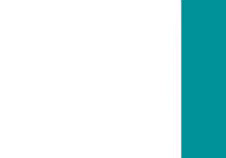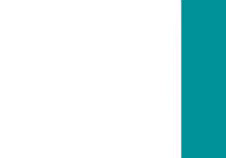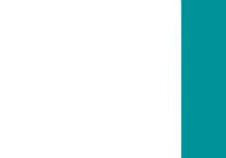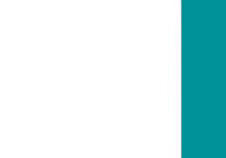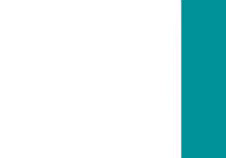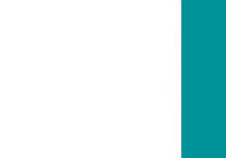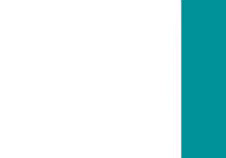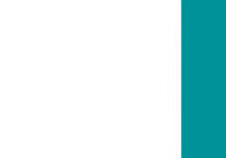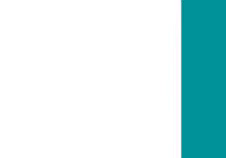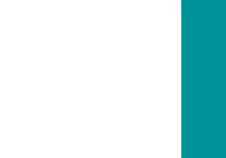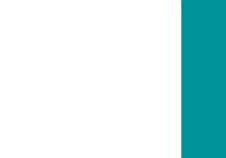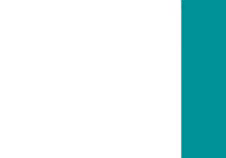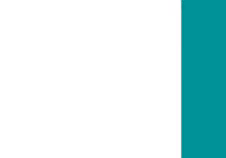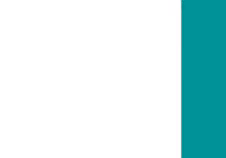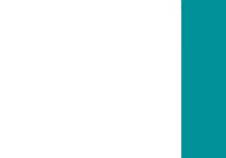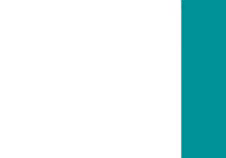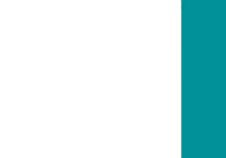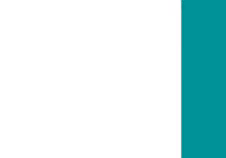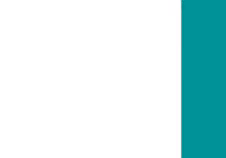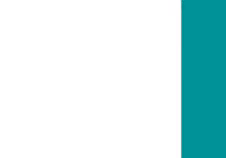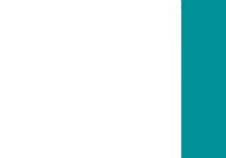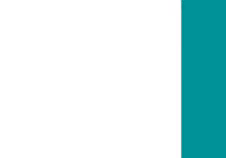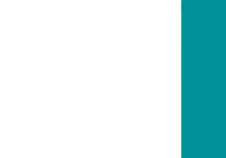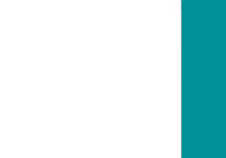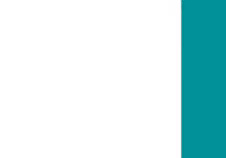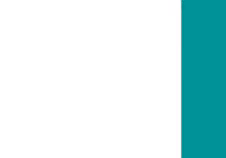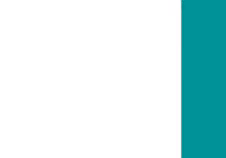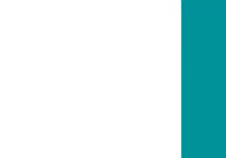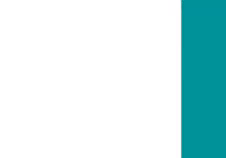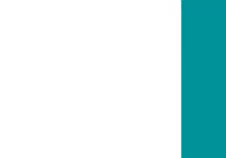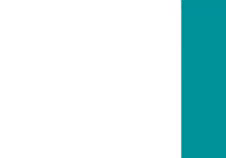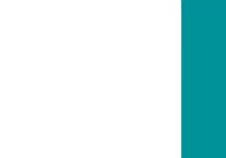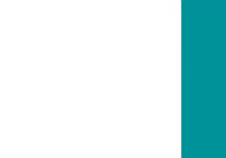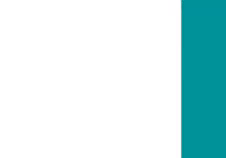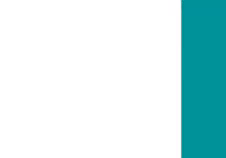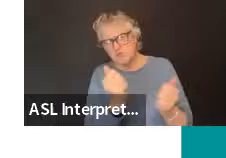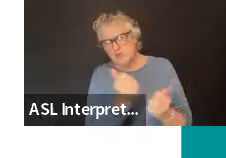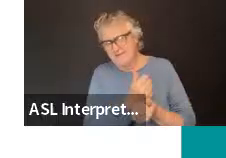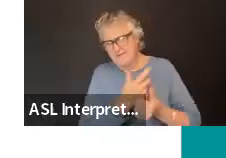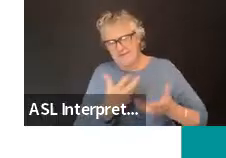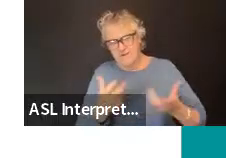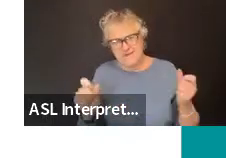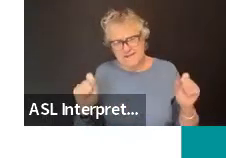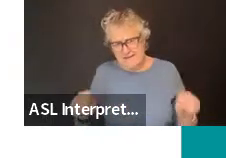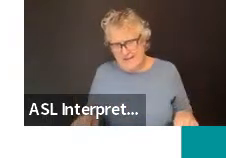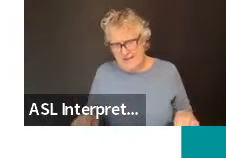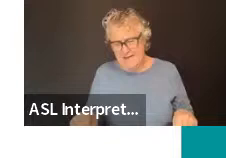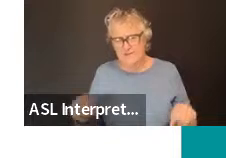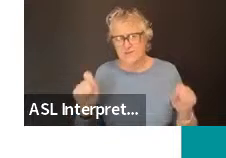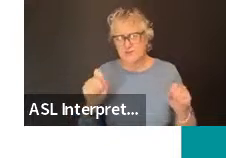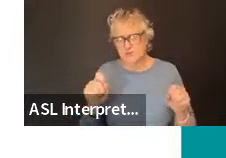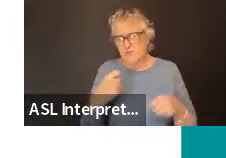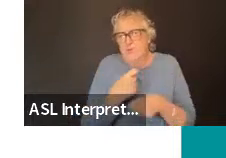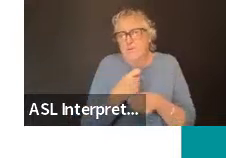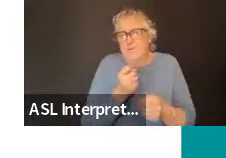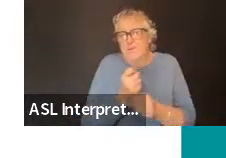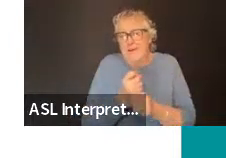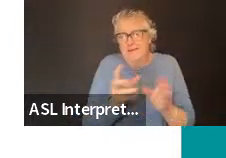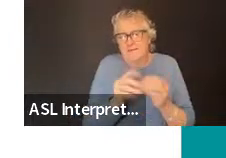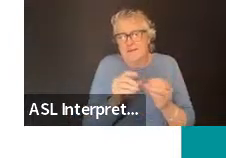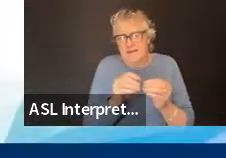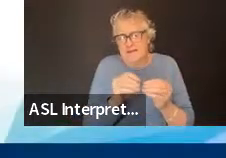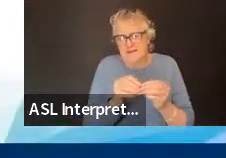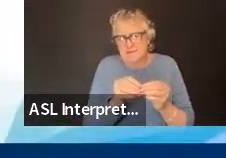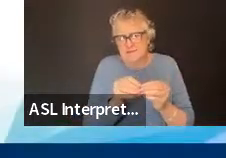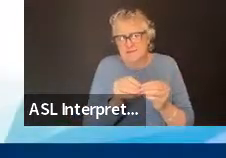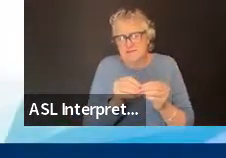make sure that these hearings are accessible by people with different needs. And I think with